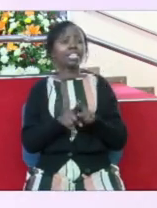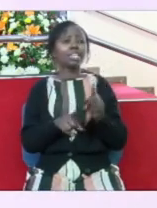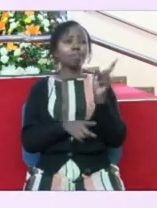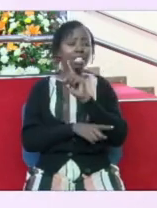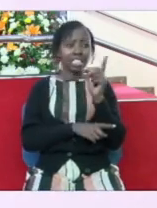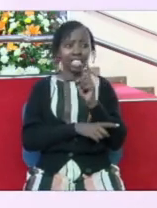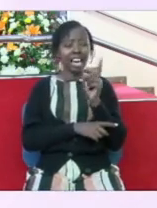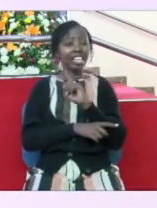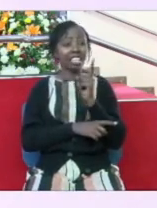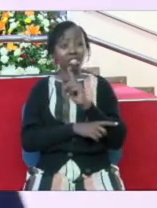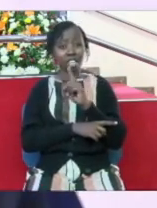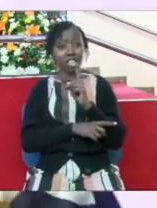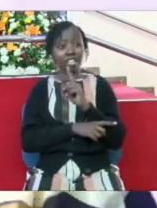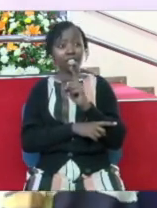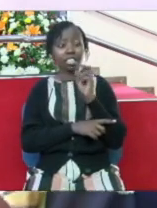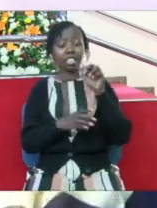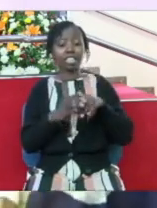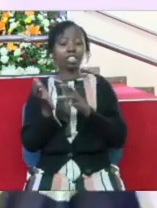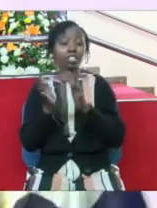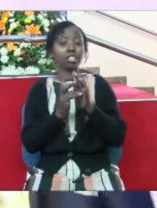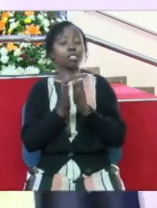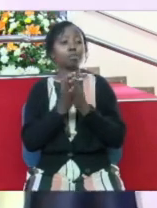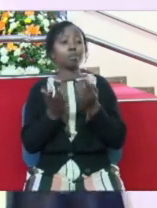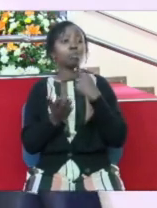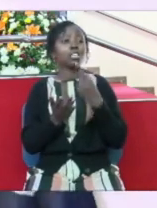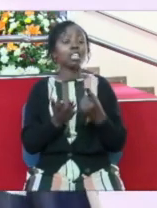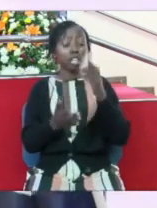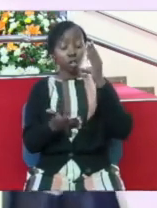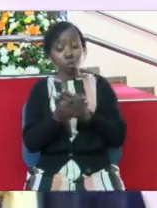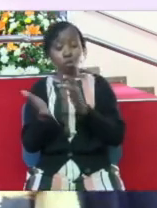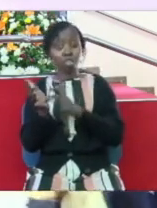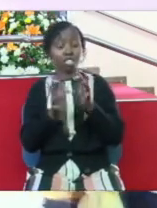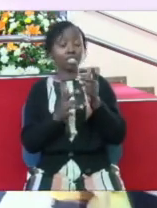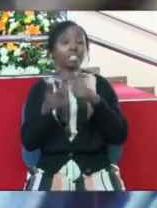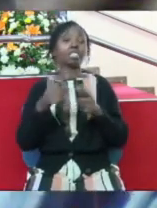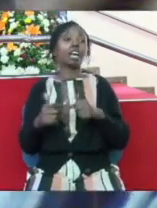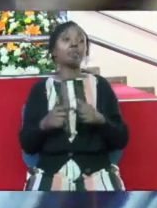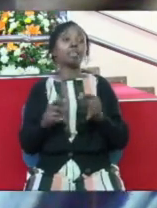some of these things, you know the coming of Jesus Christ is just around the corner.